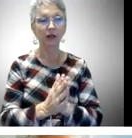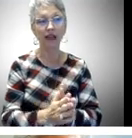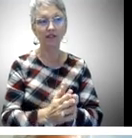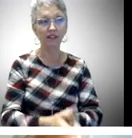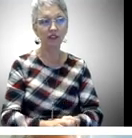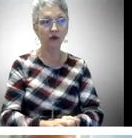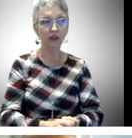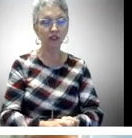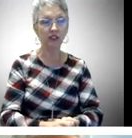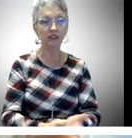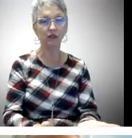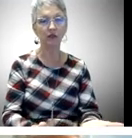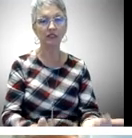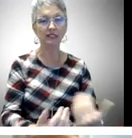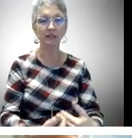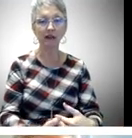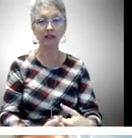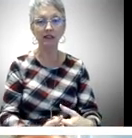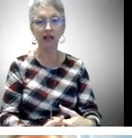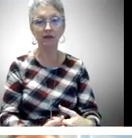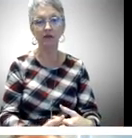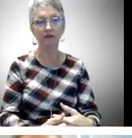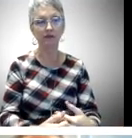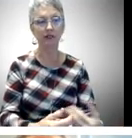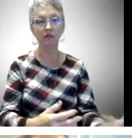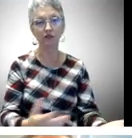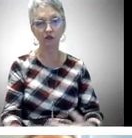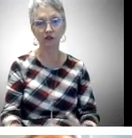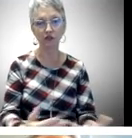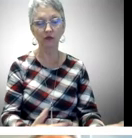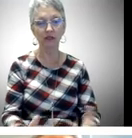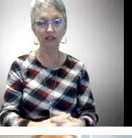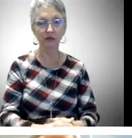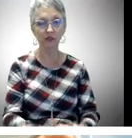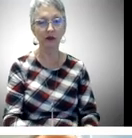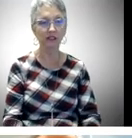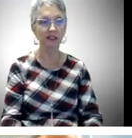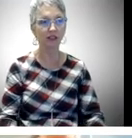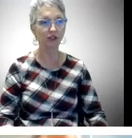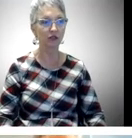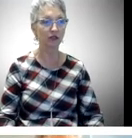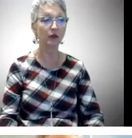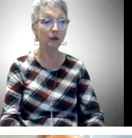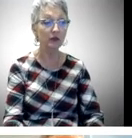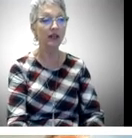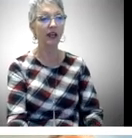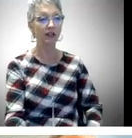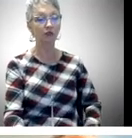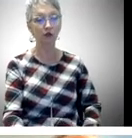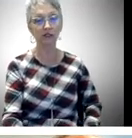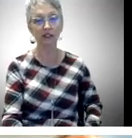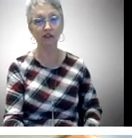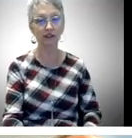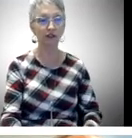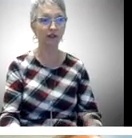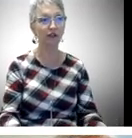If you have additional questions, if you will just email us, I will get those to Richard and we'll get some responses out to the group as a